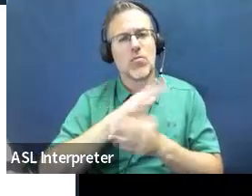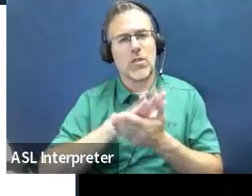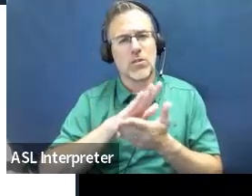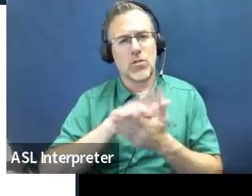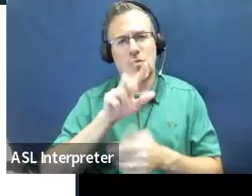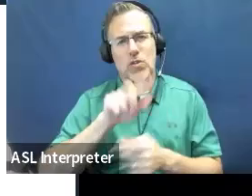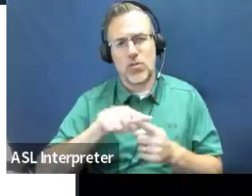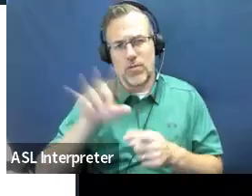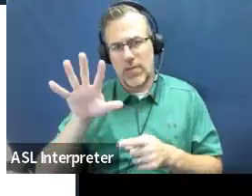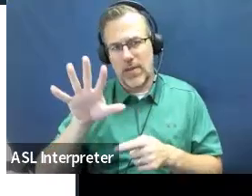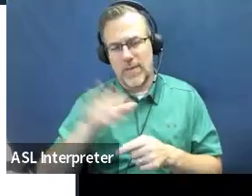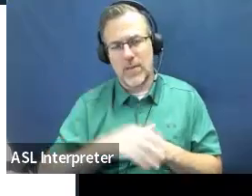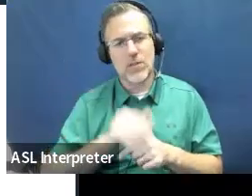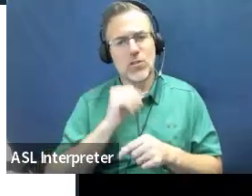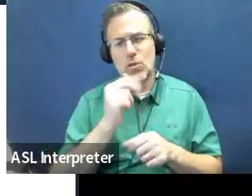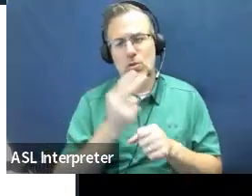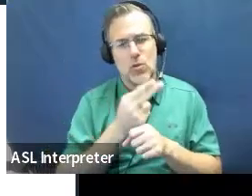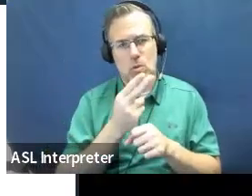wouldn't